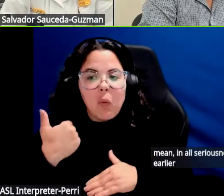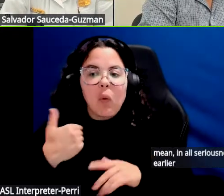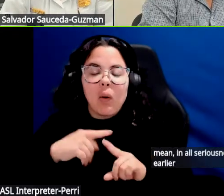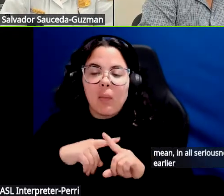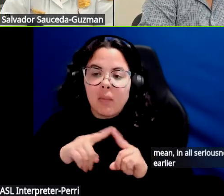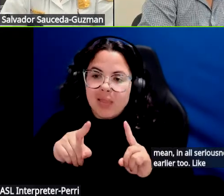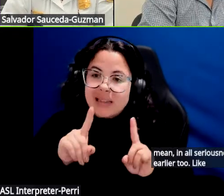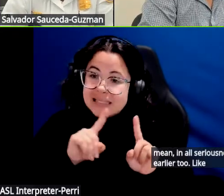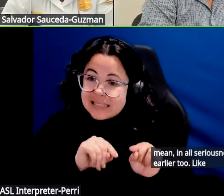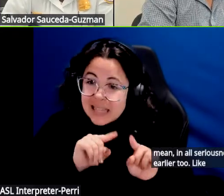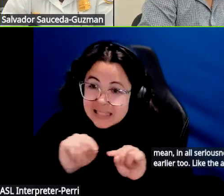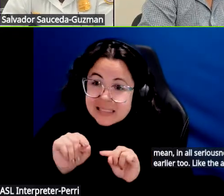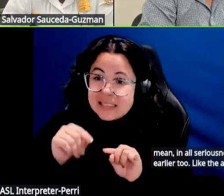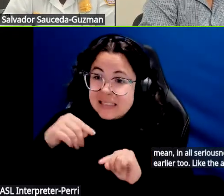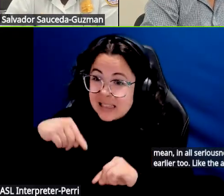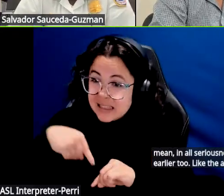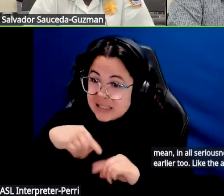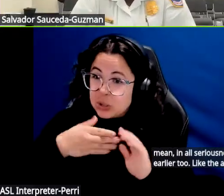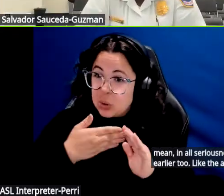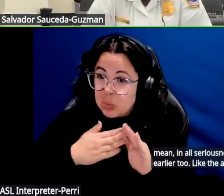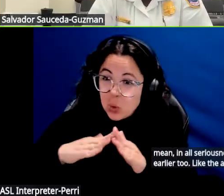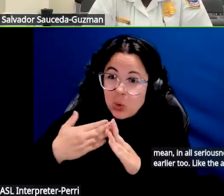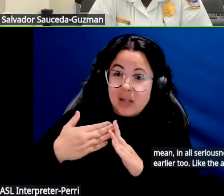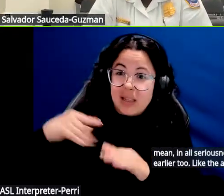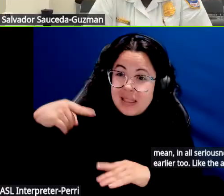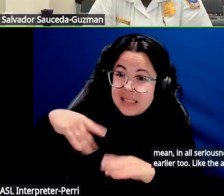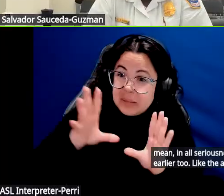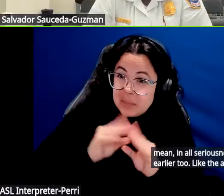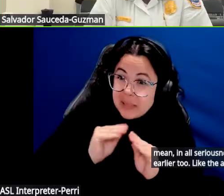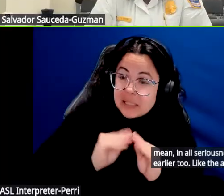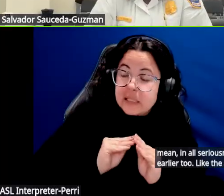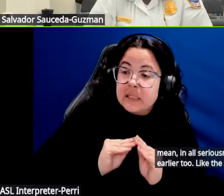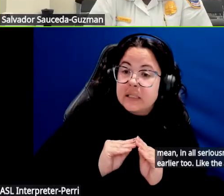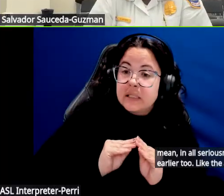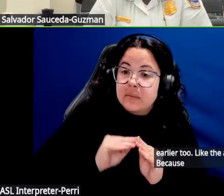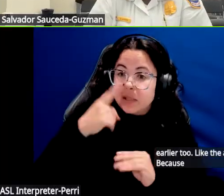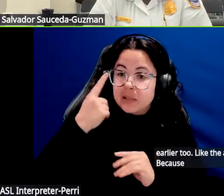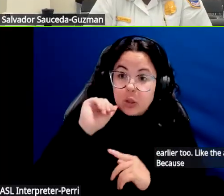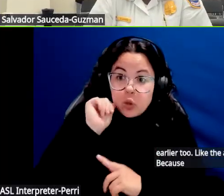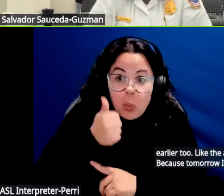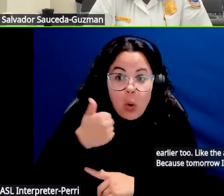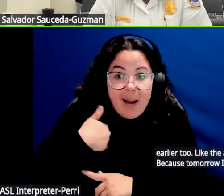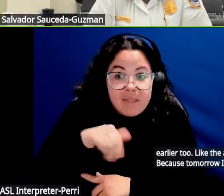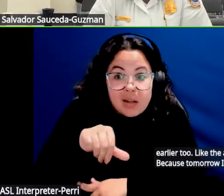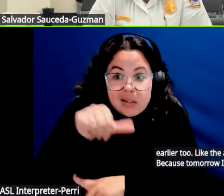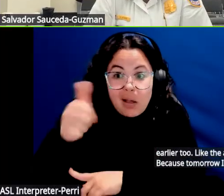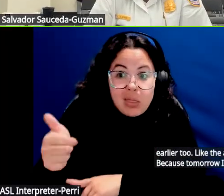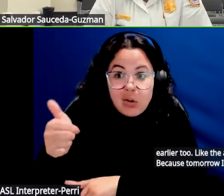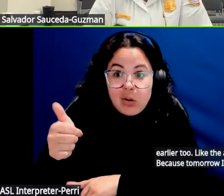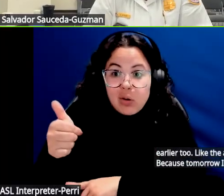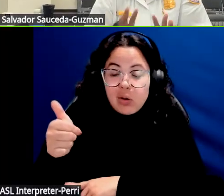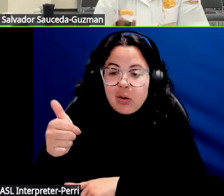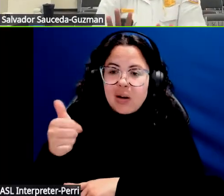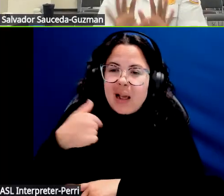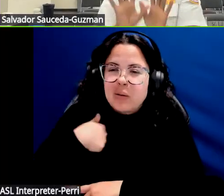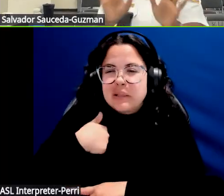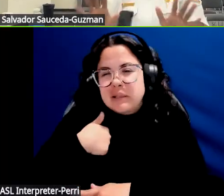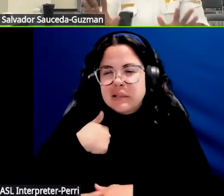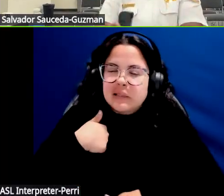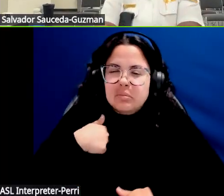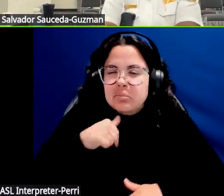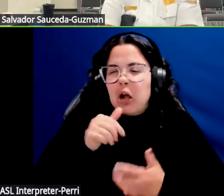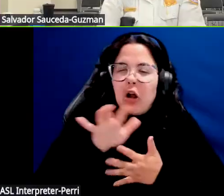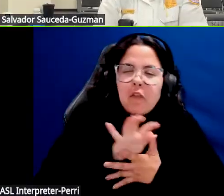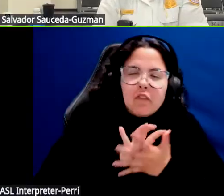the attendance in this community, in these meetings, right? Because tomorrow I have another one, and I was kind of confused, not confused,